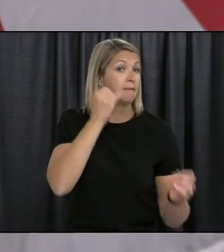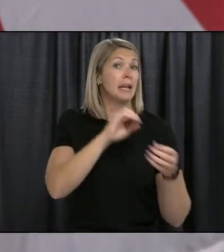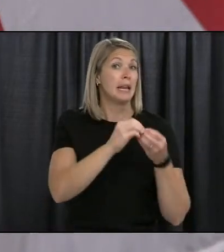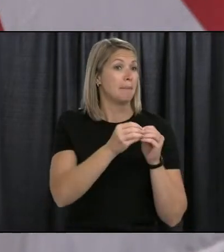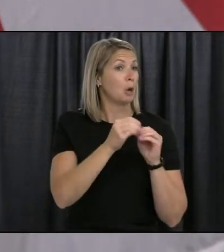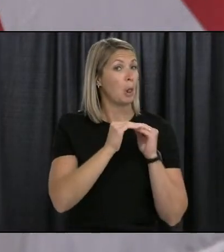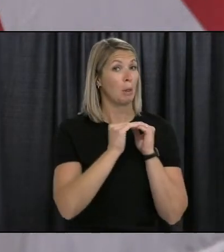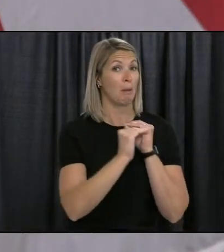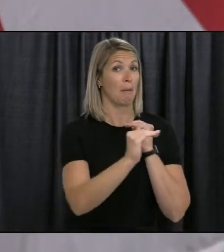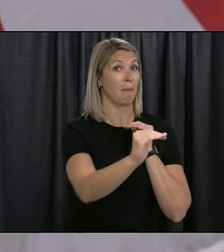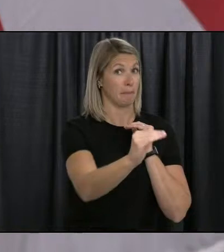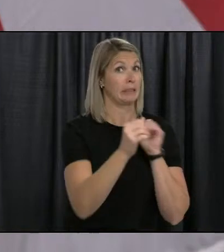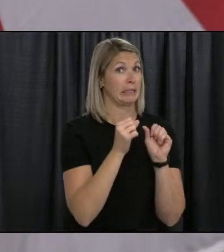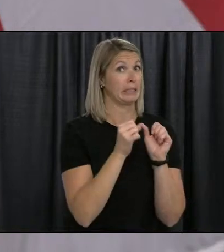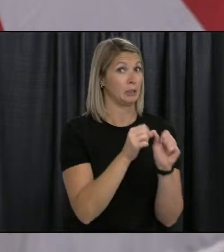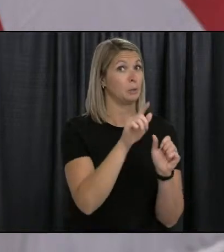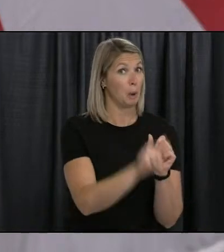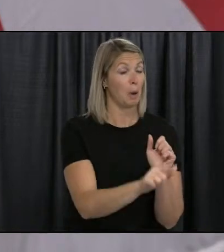at